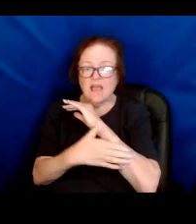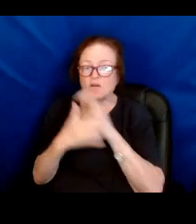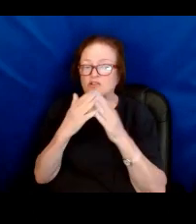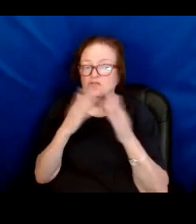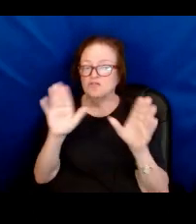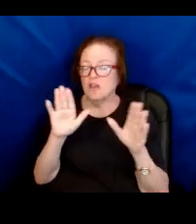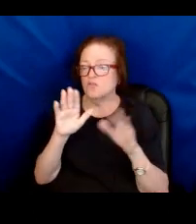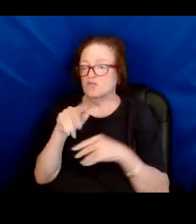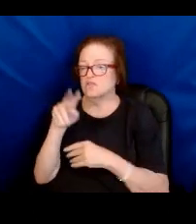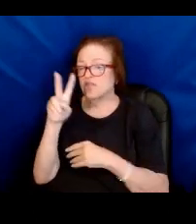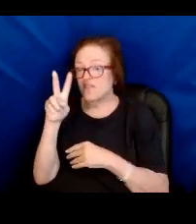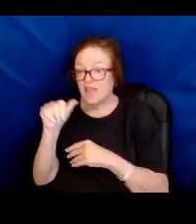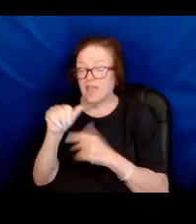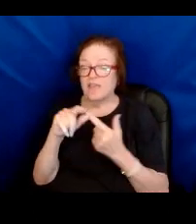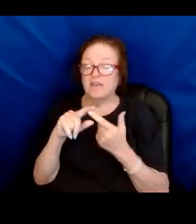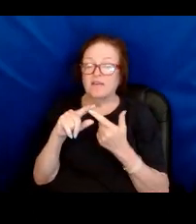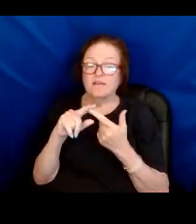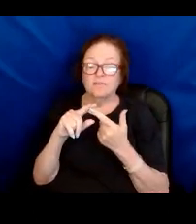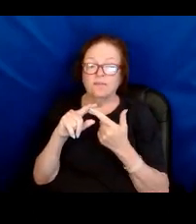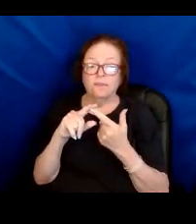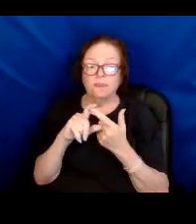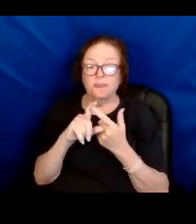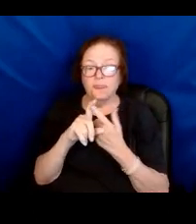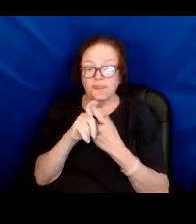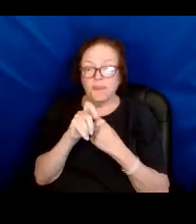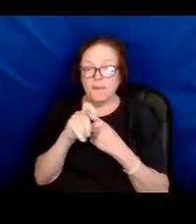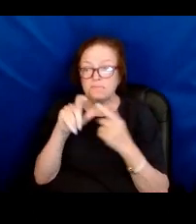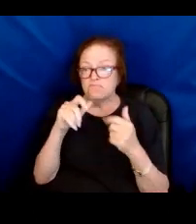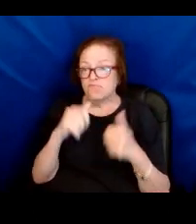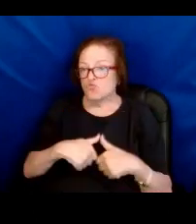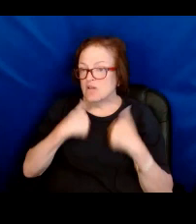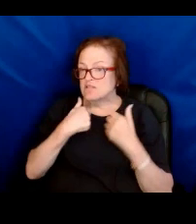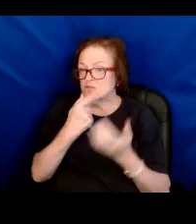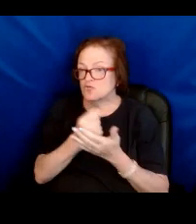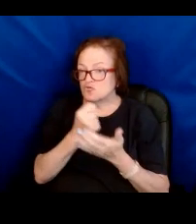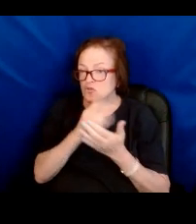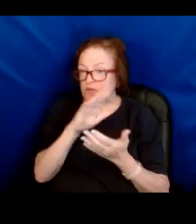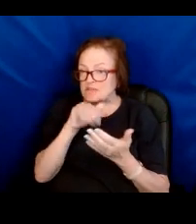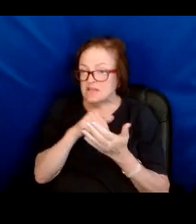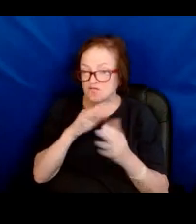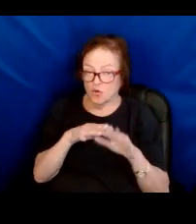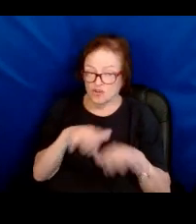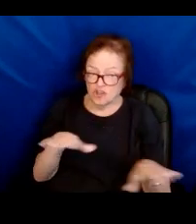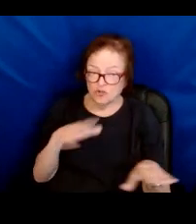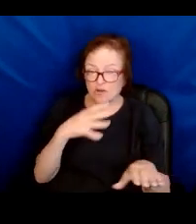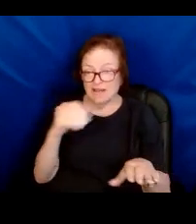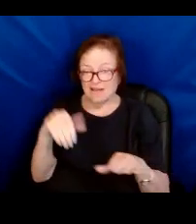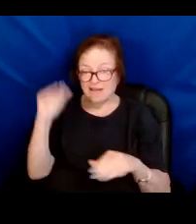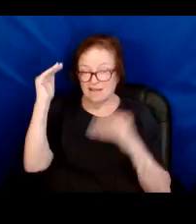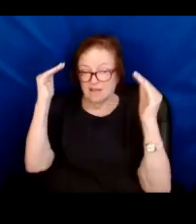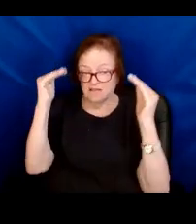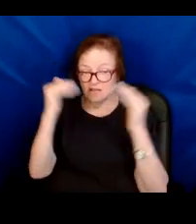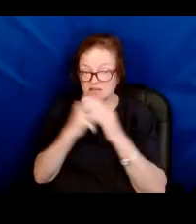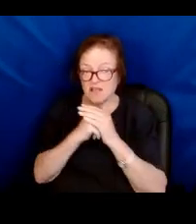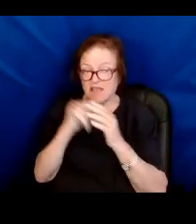psych units, the VA medical centers, residential treatment centers for children and adults, and then other,